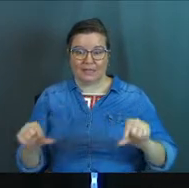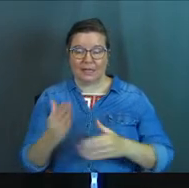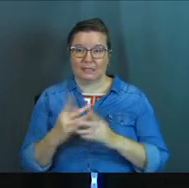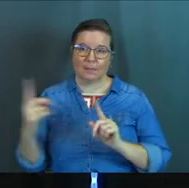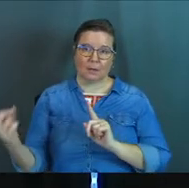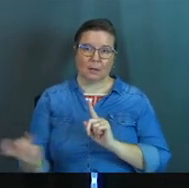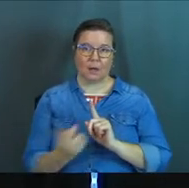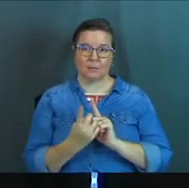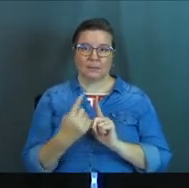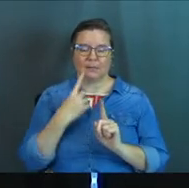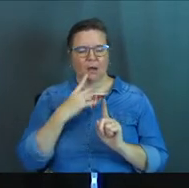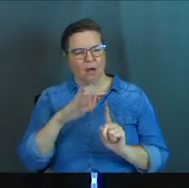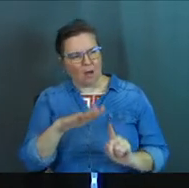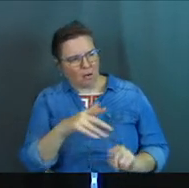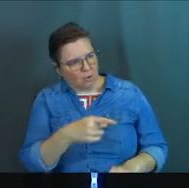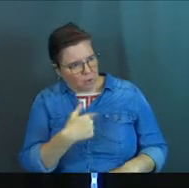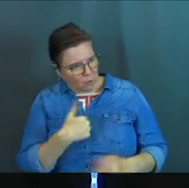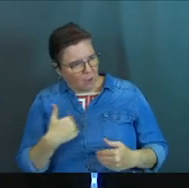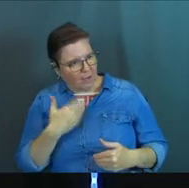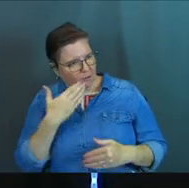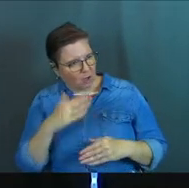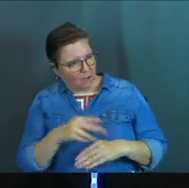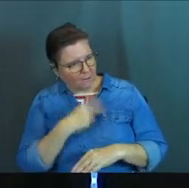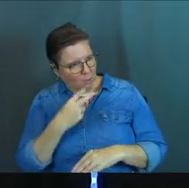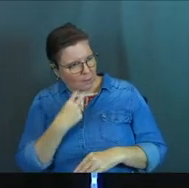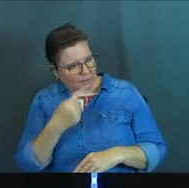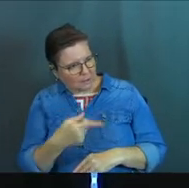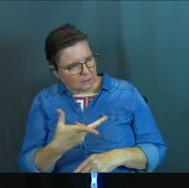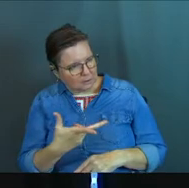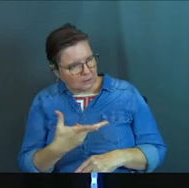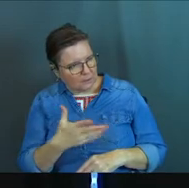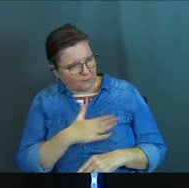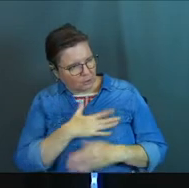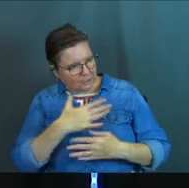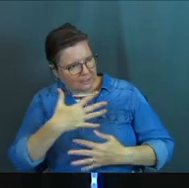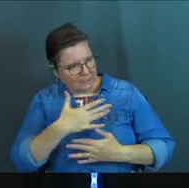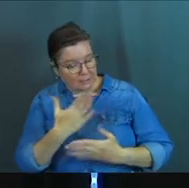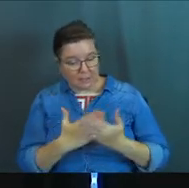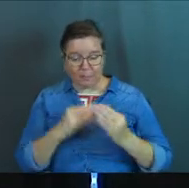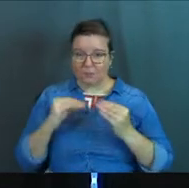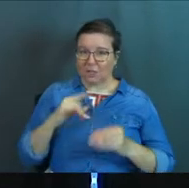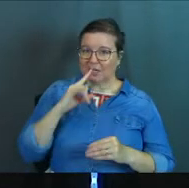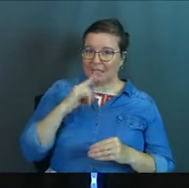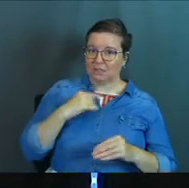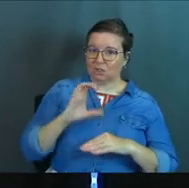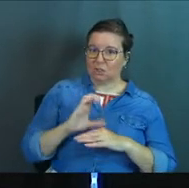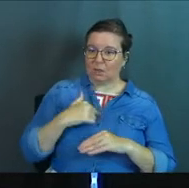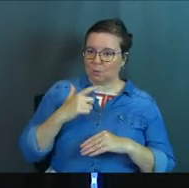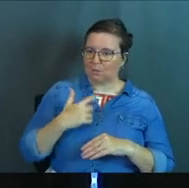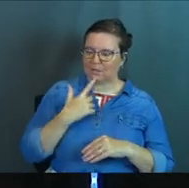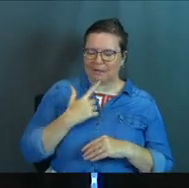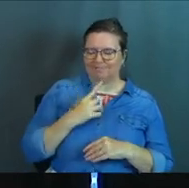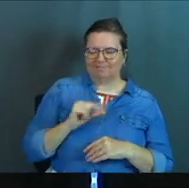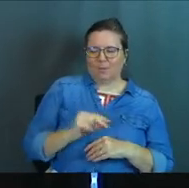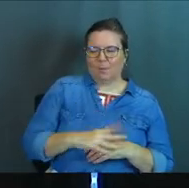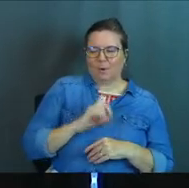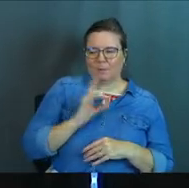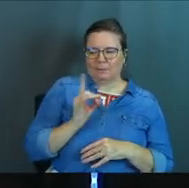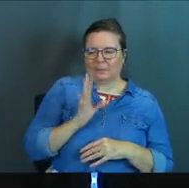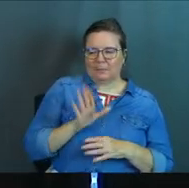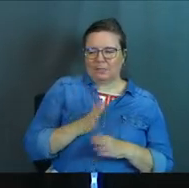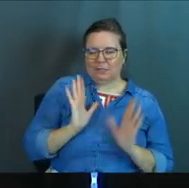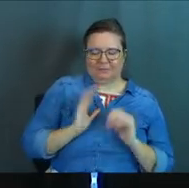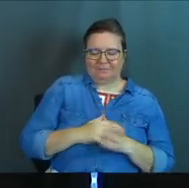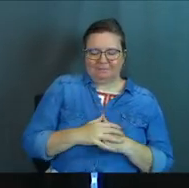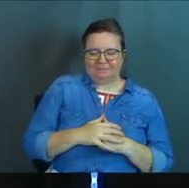somebody comes up to you and they say, hey, do you have a good singing voice? Some of us were taught as kids in the church that we should say, no, I'm a really